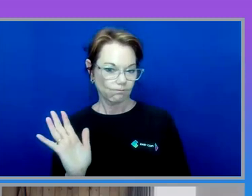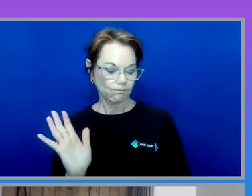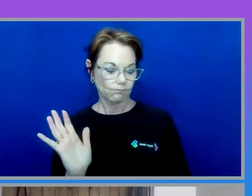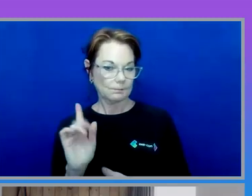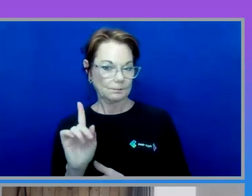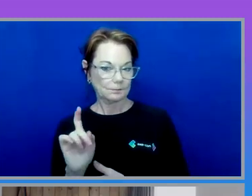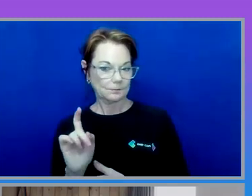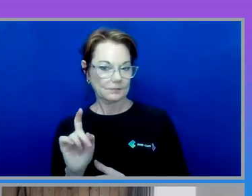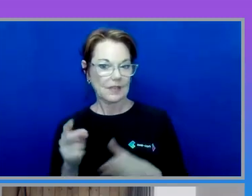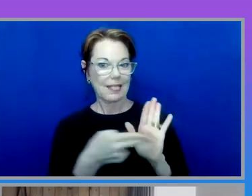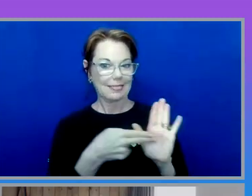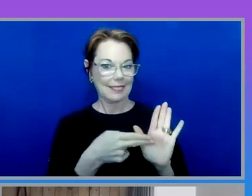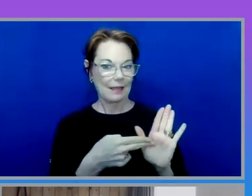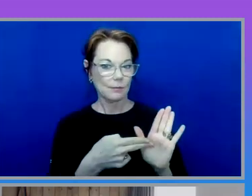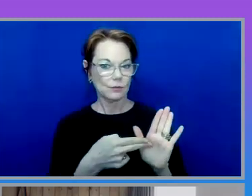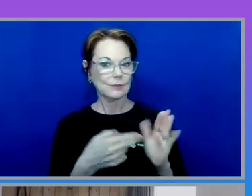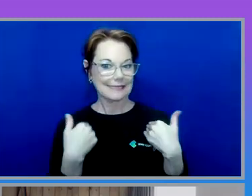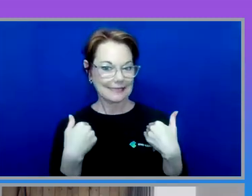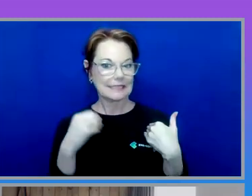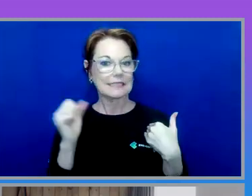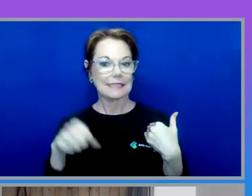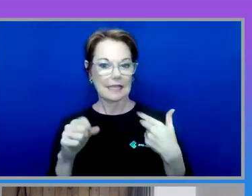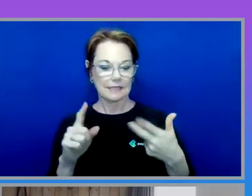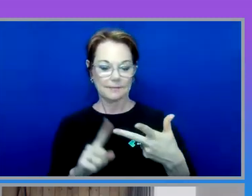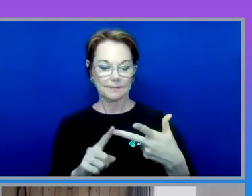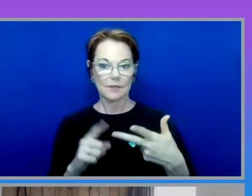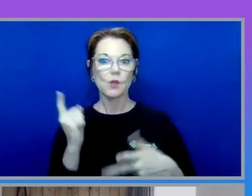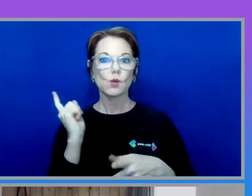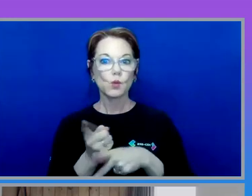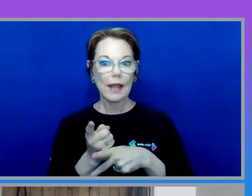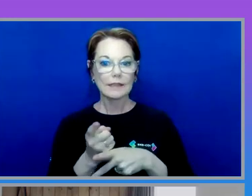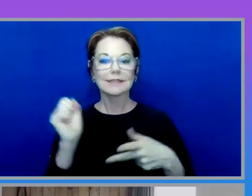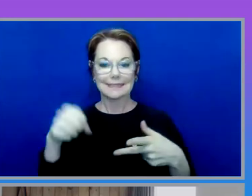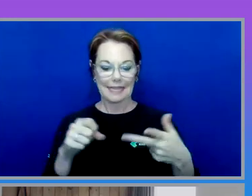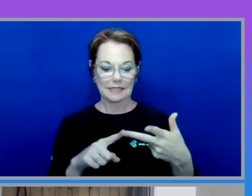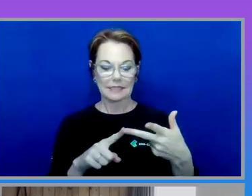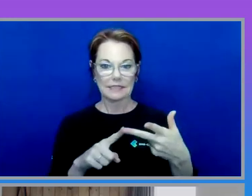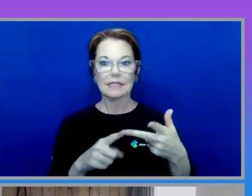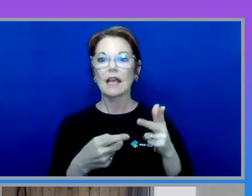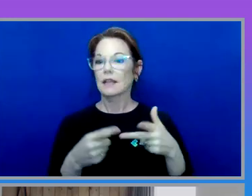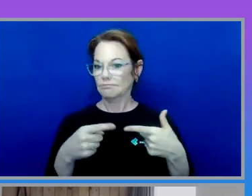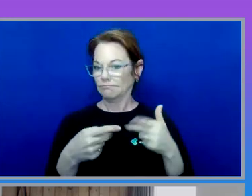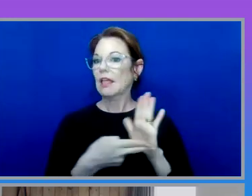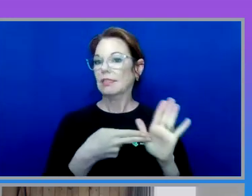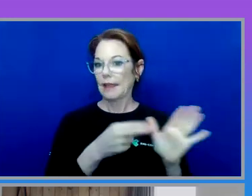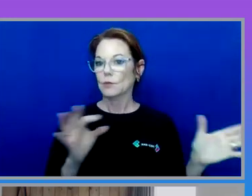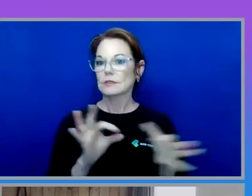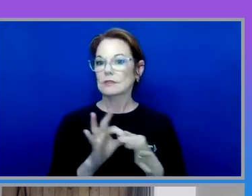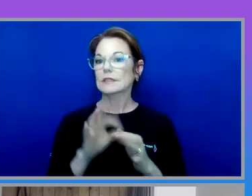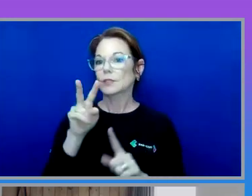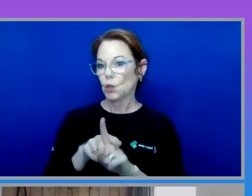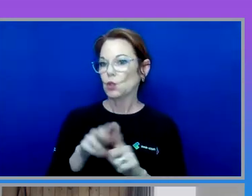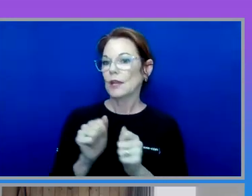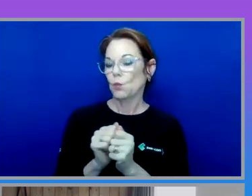does the label exist? Yes. Is it correct? Yes. The label has been associated